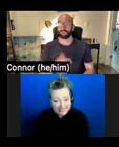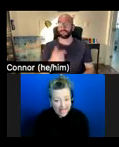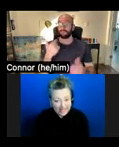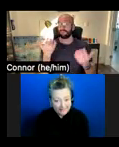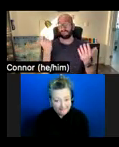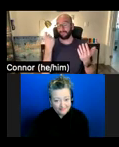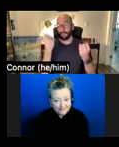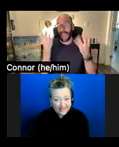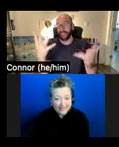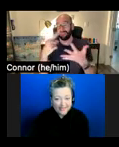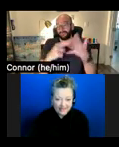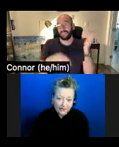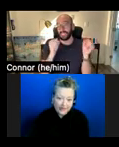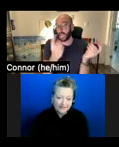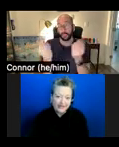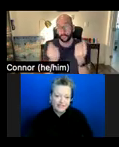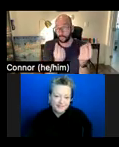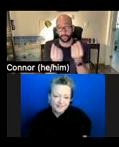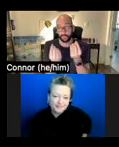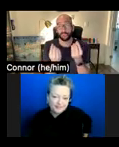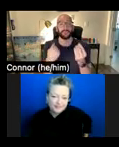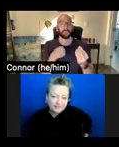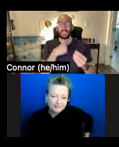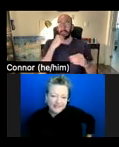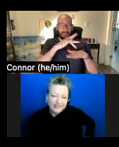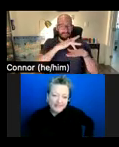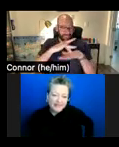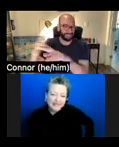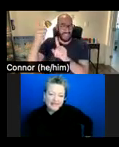at Slack and Creative Connector.